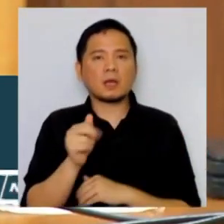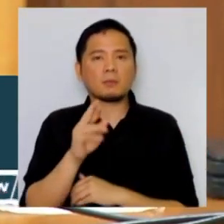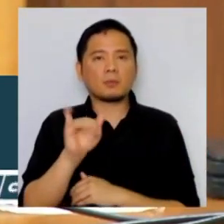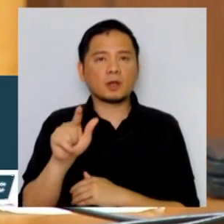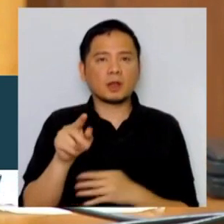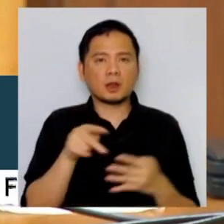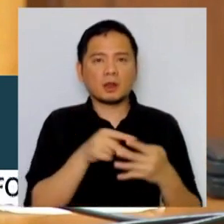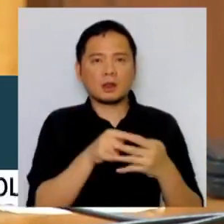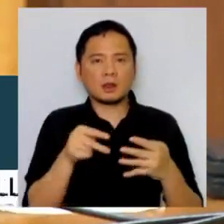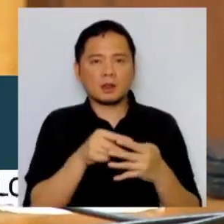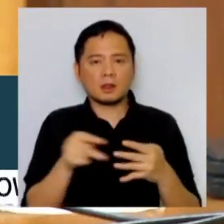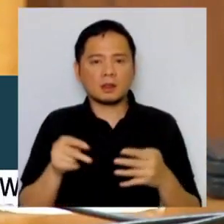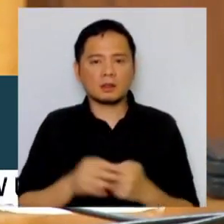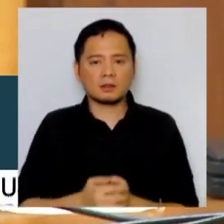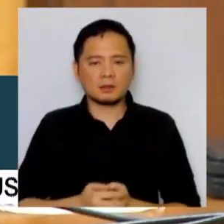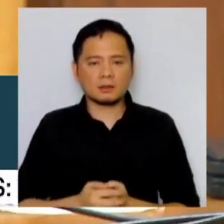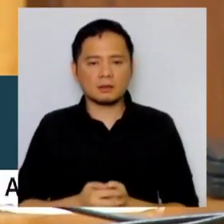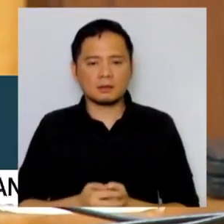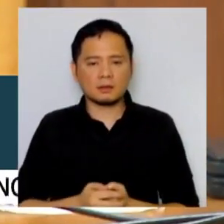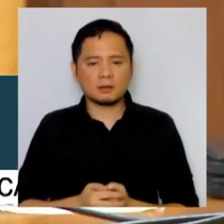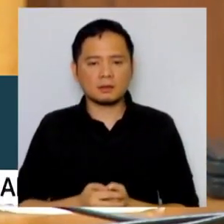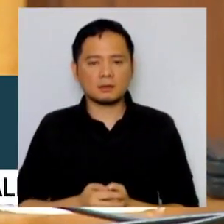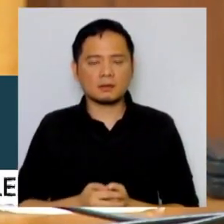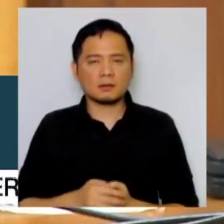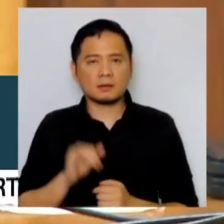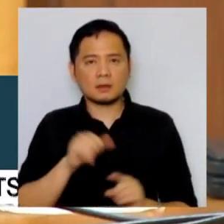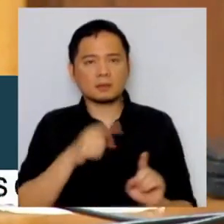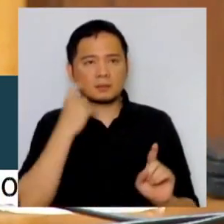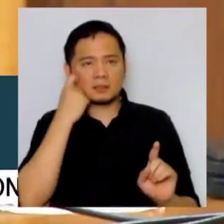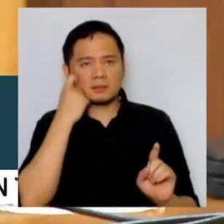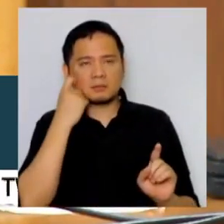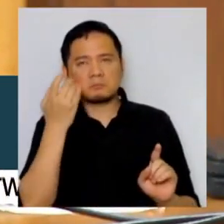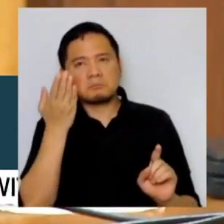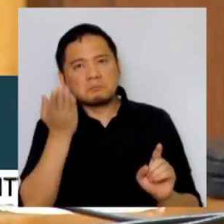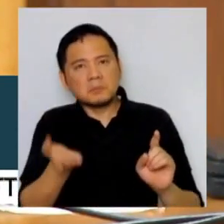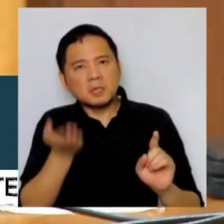earliest will be the second week of April, the latest will be the third week of April.